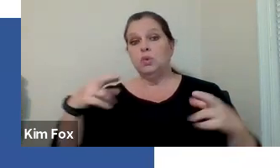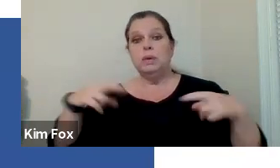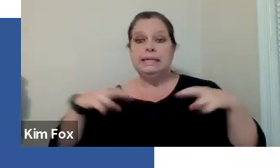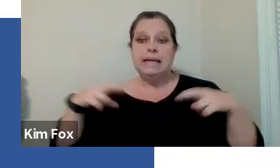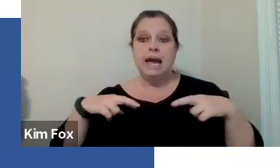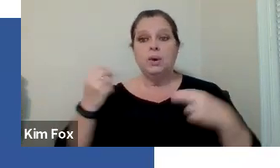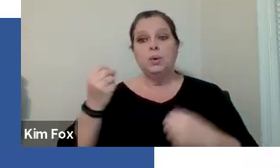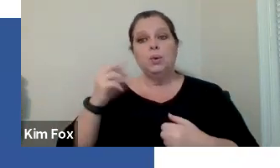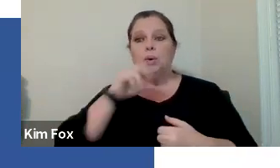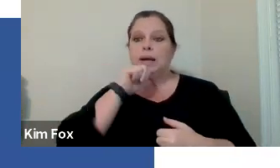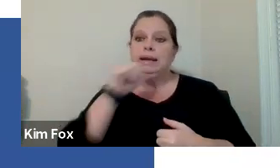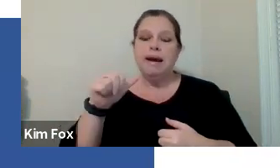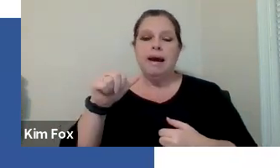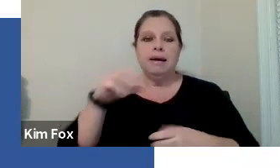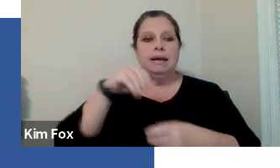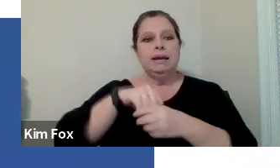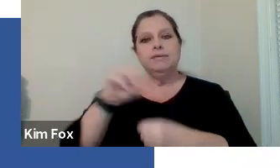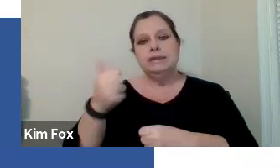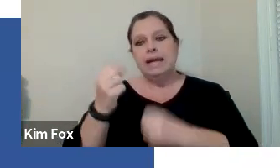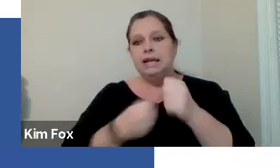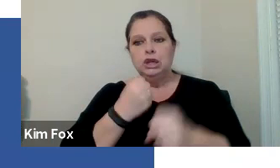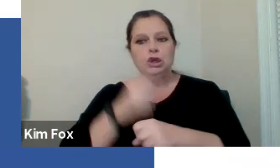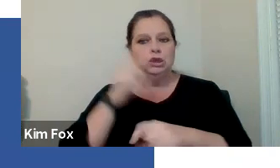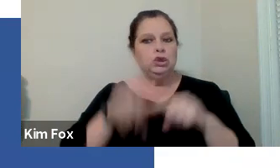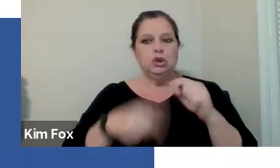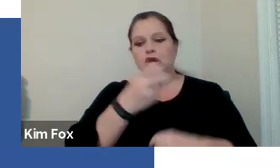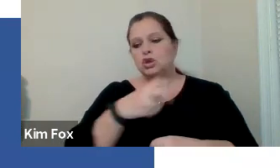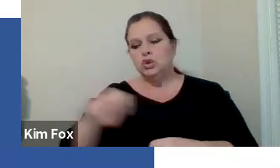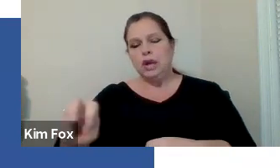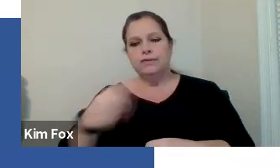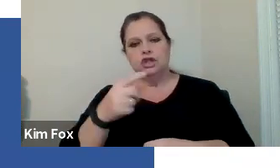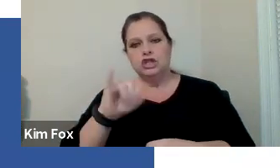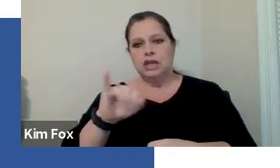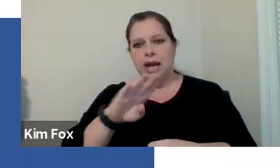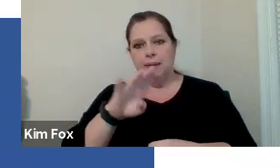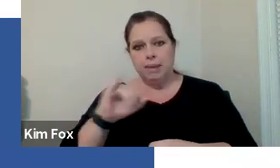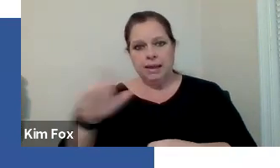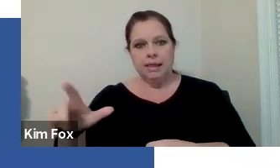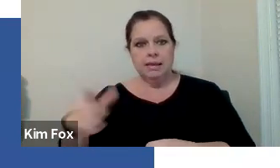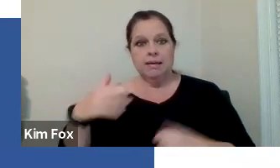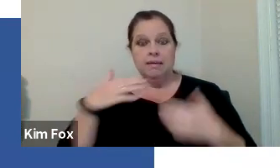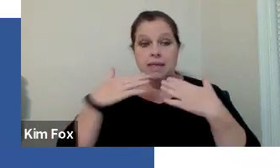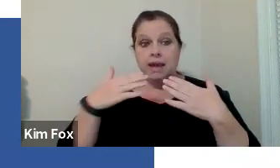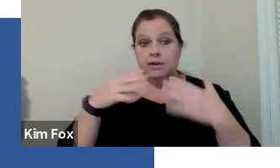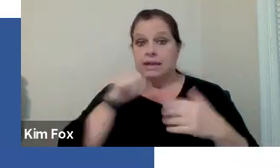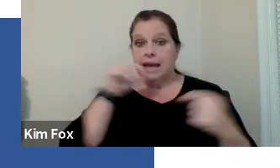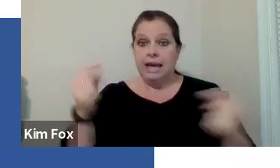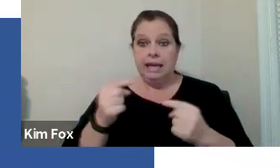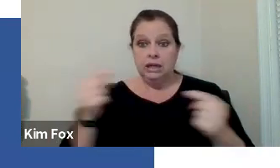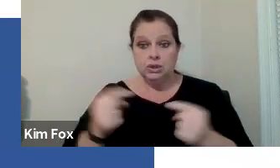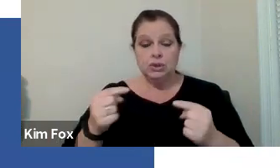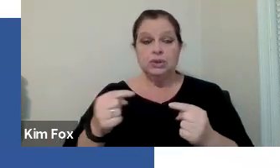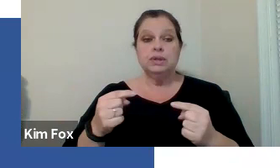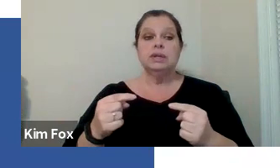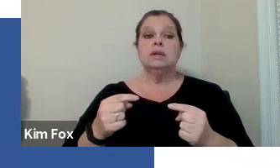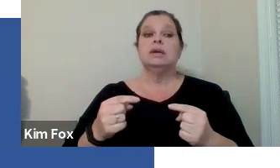or you were not in for 10 years and you couldn't transfer your GI Bill, or thankfully you were not injured